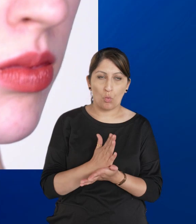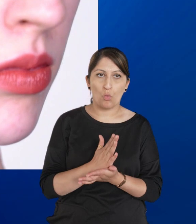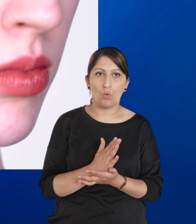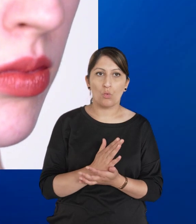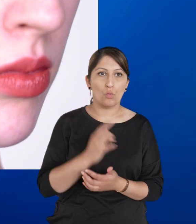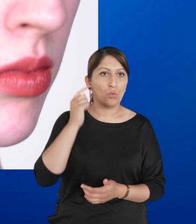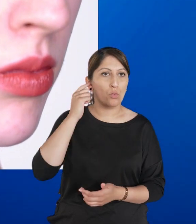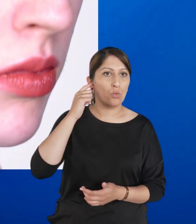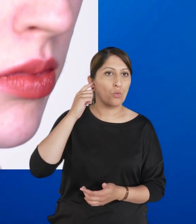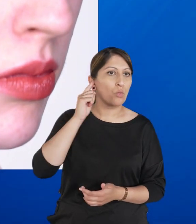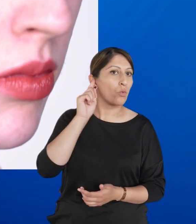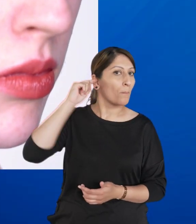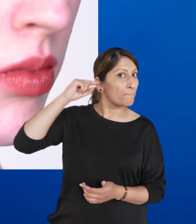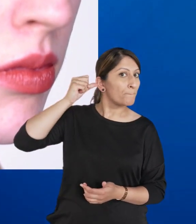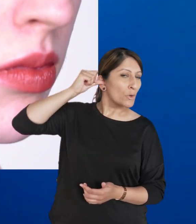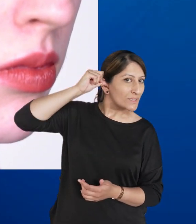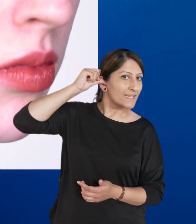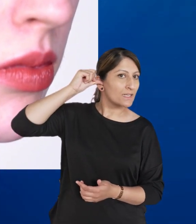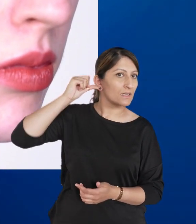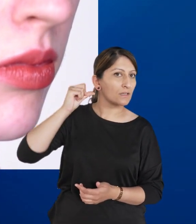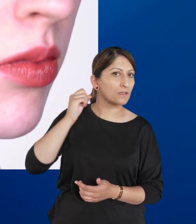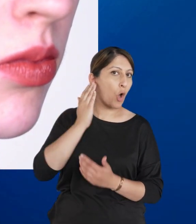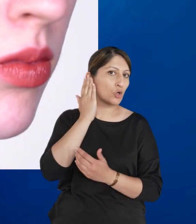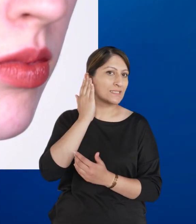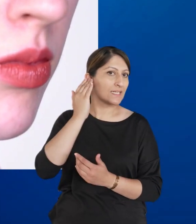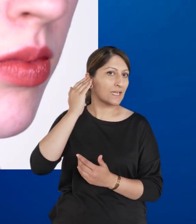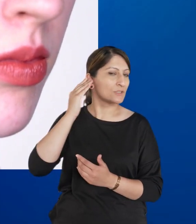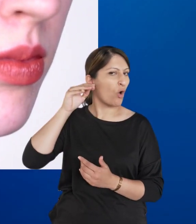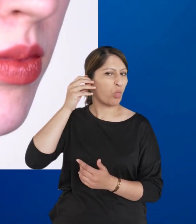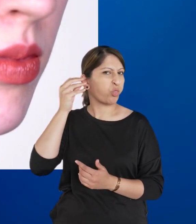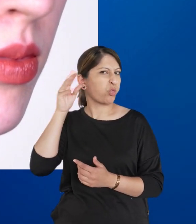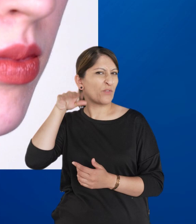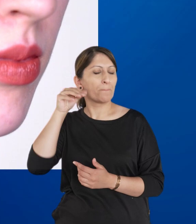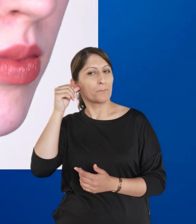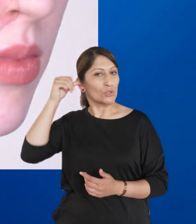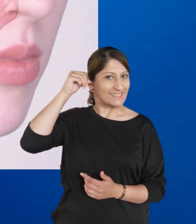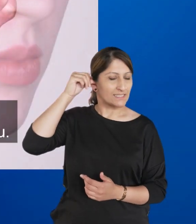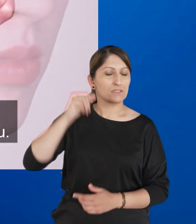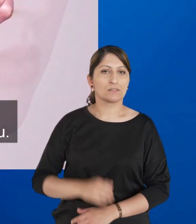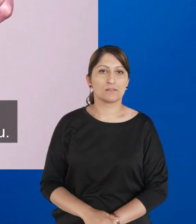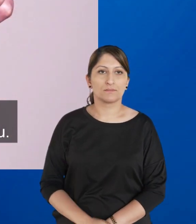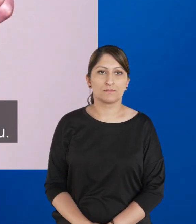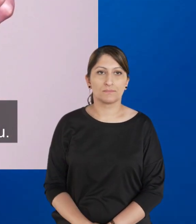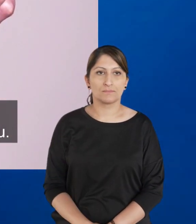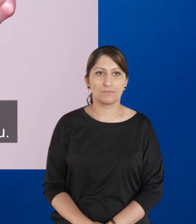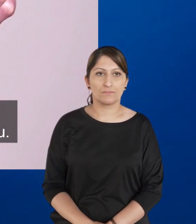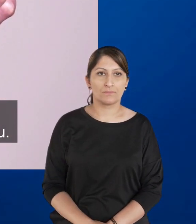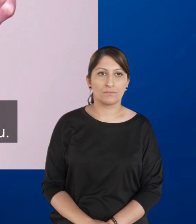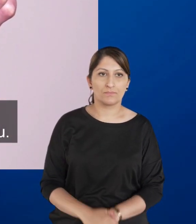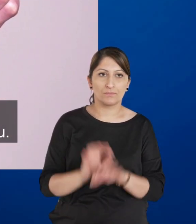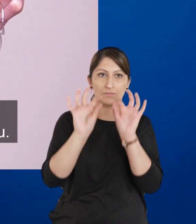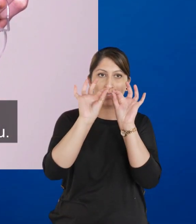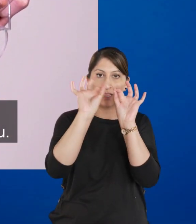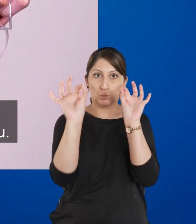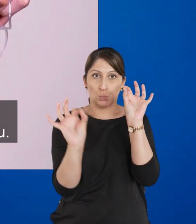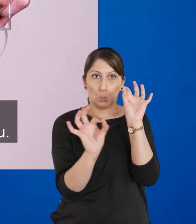part of the mould that tucks in at the top is under the flap of skin in your ear. To put the thin tube hearing